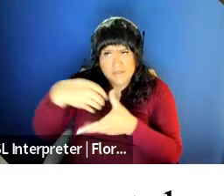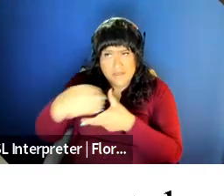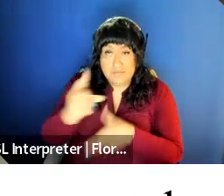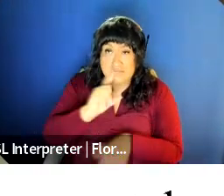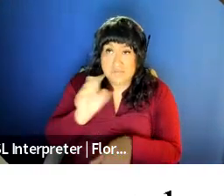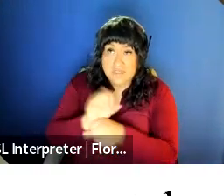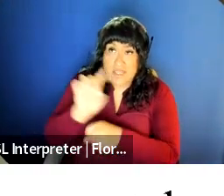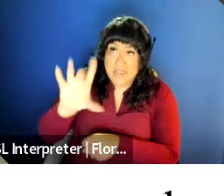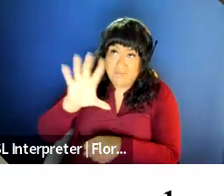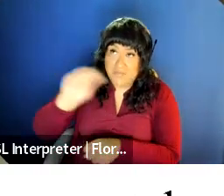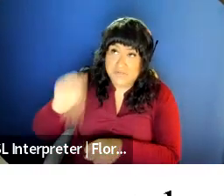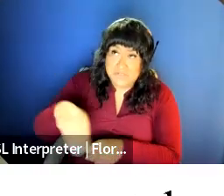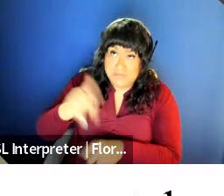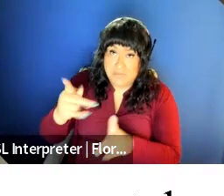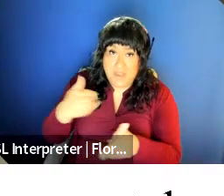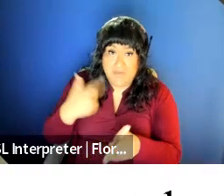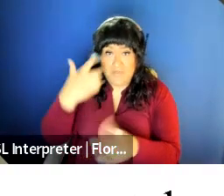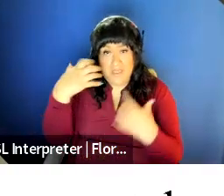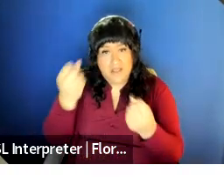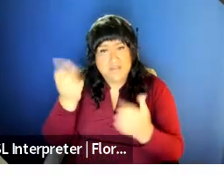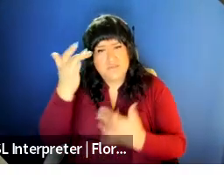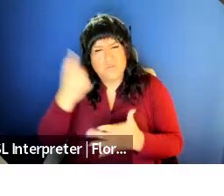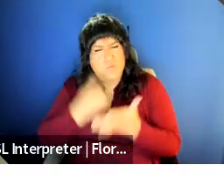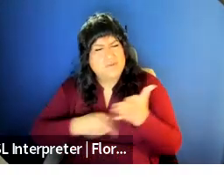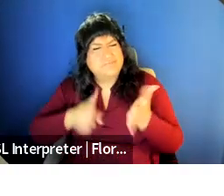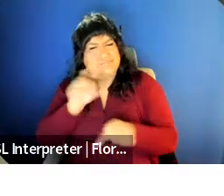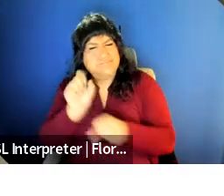85% of people outside have a mental disorder. So what does it really mean?